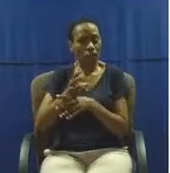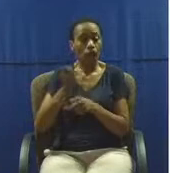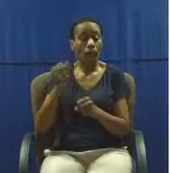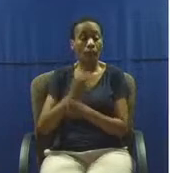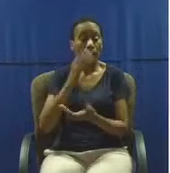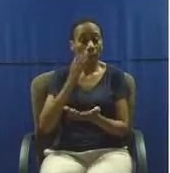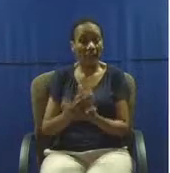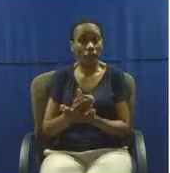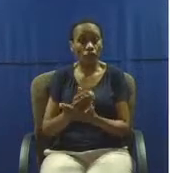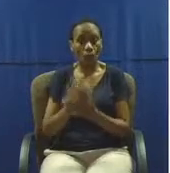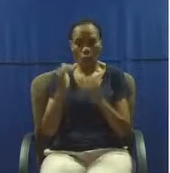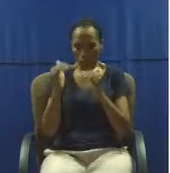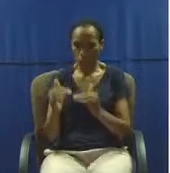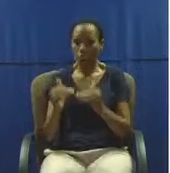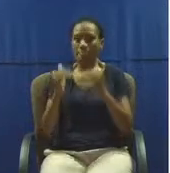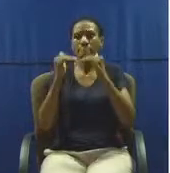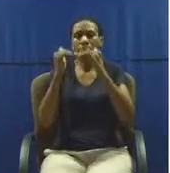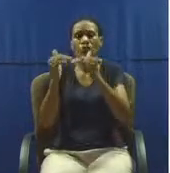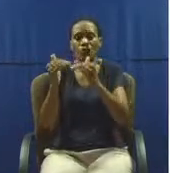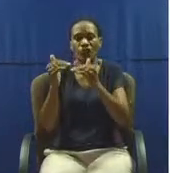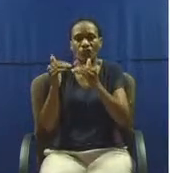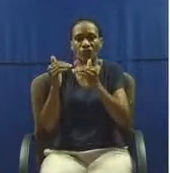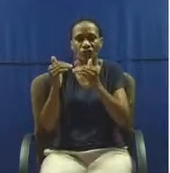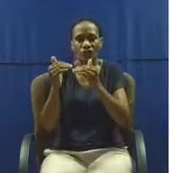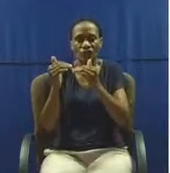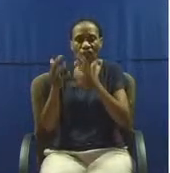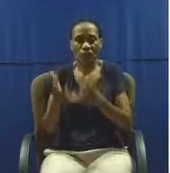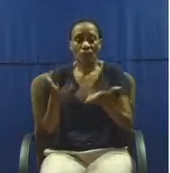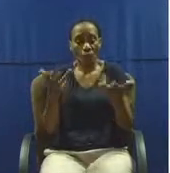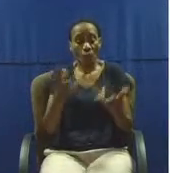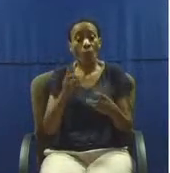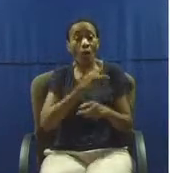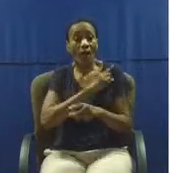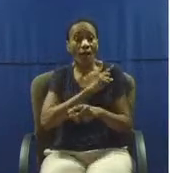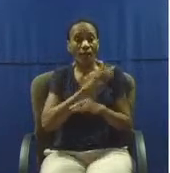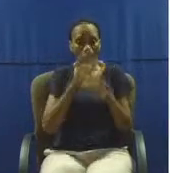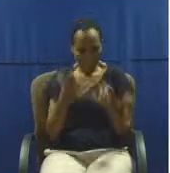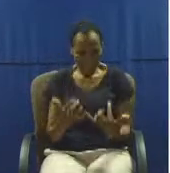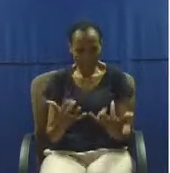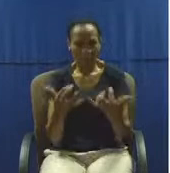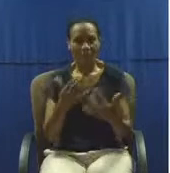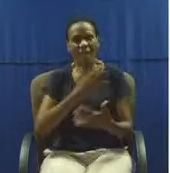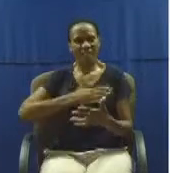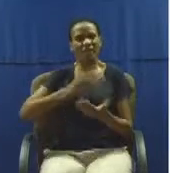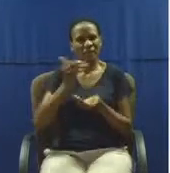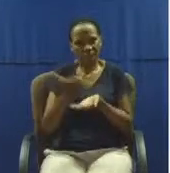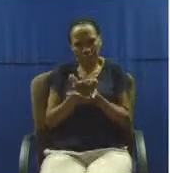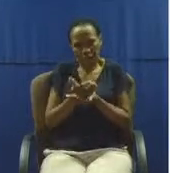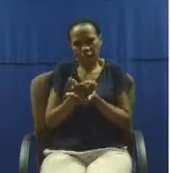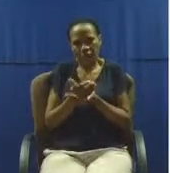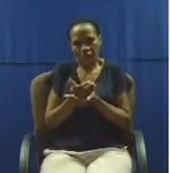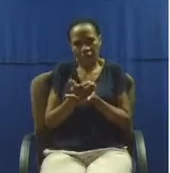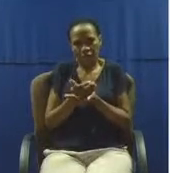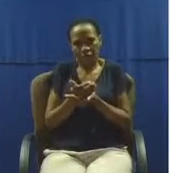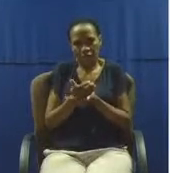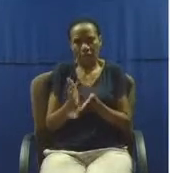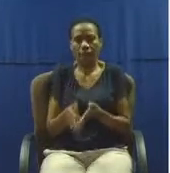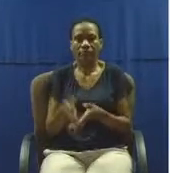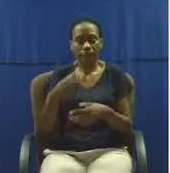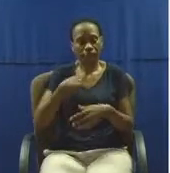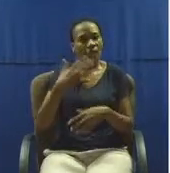the security situation in the country so that South Africans can feel safe. He wants to